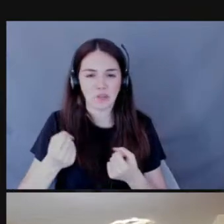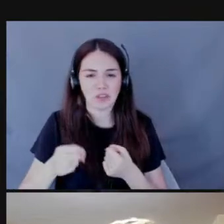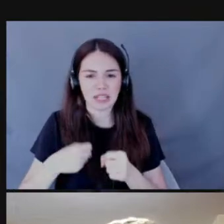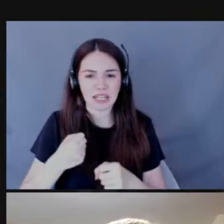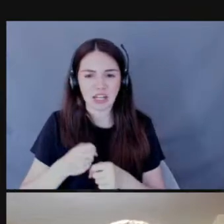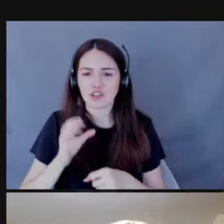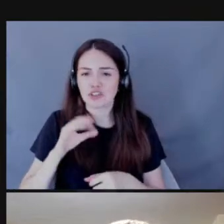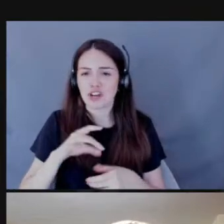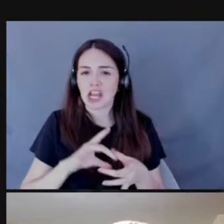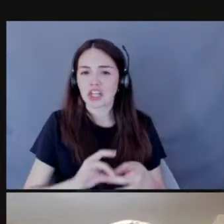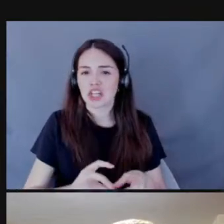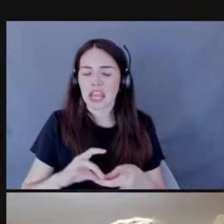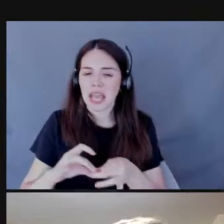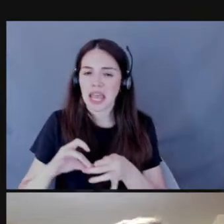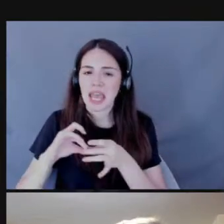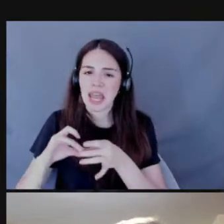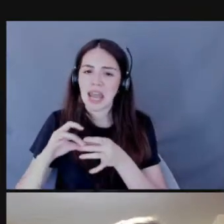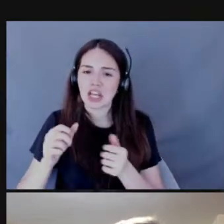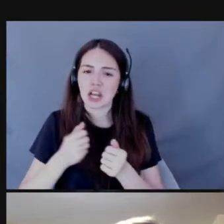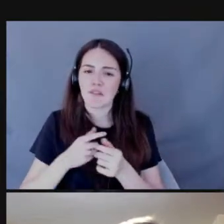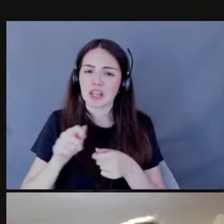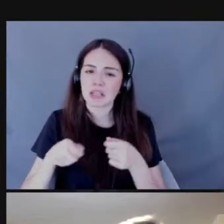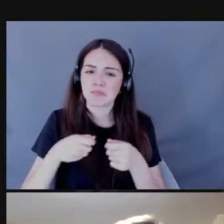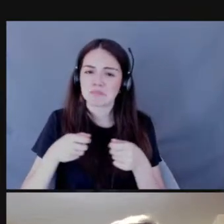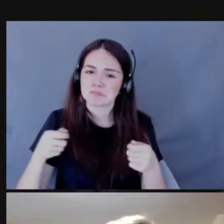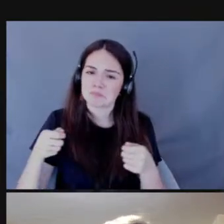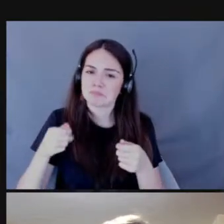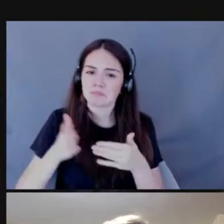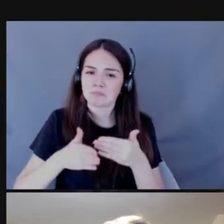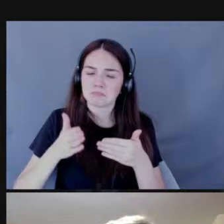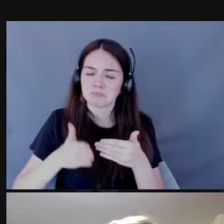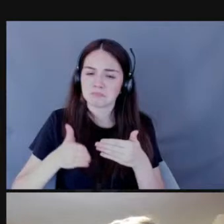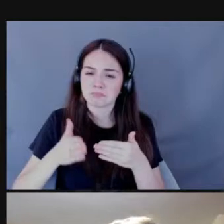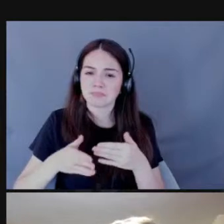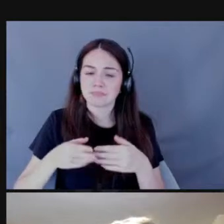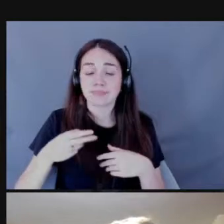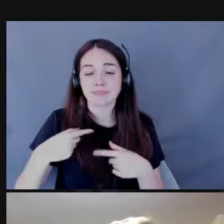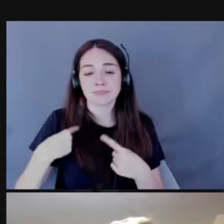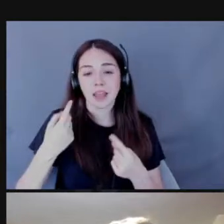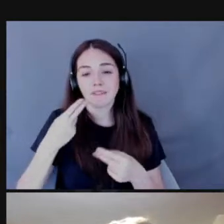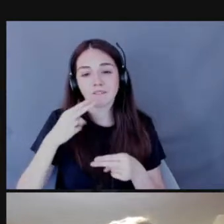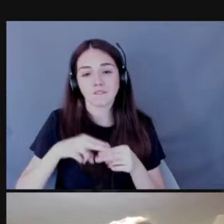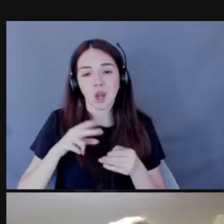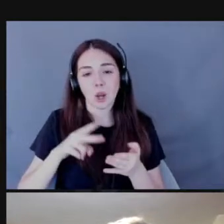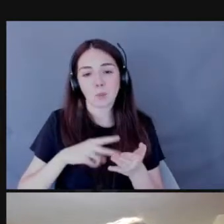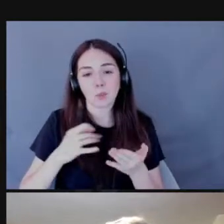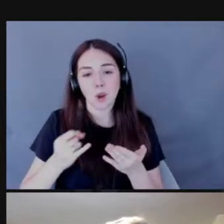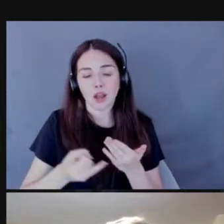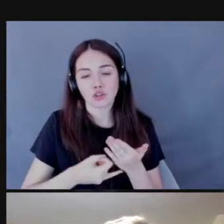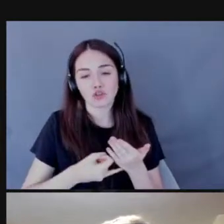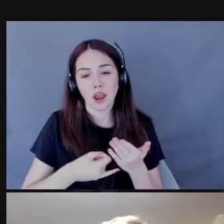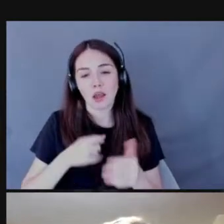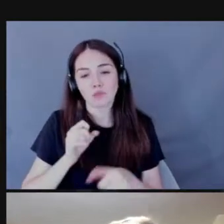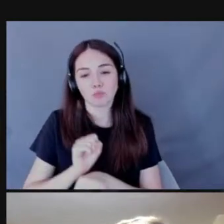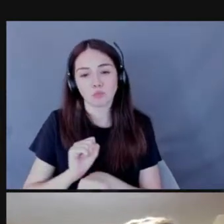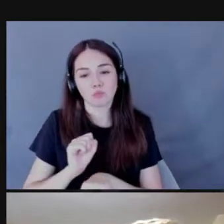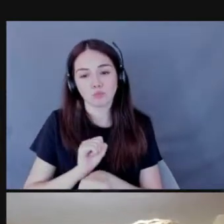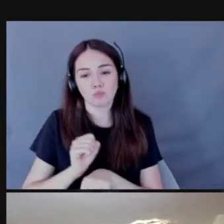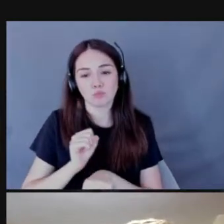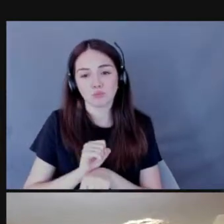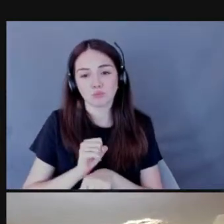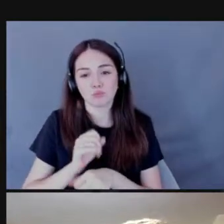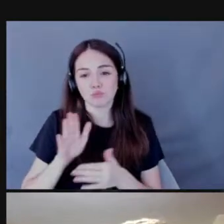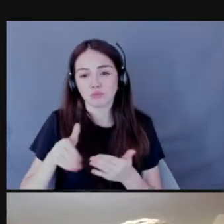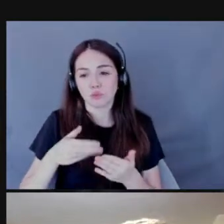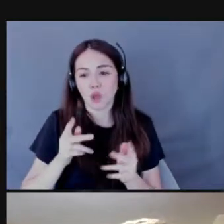of tied things into a nice little bow. So it's been a fun project to work on, and everybody connected with